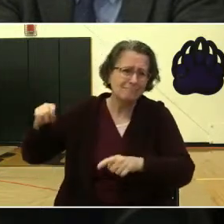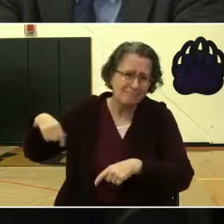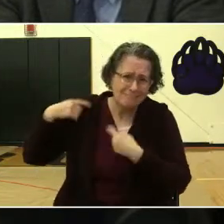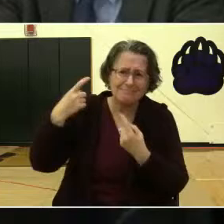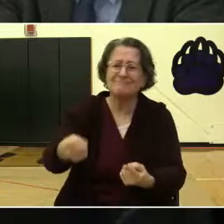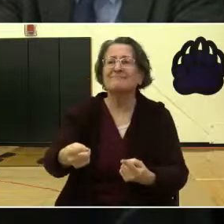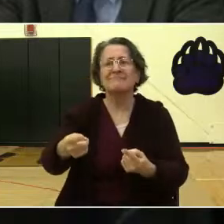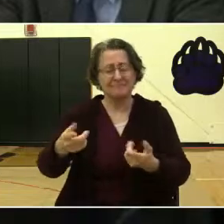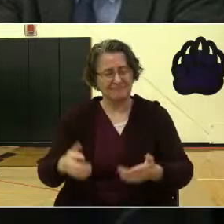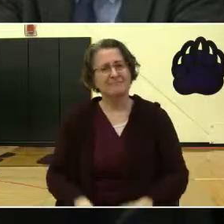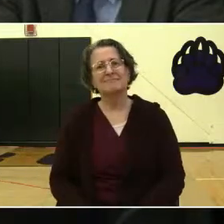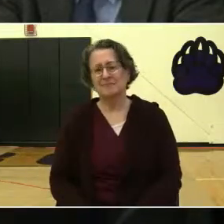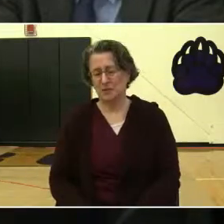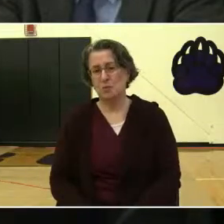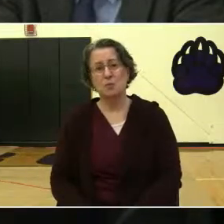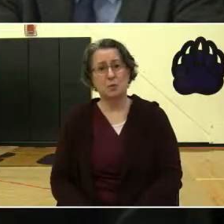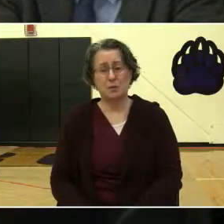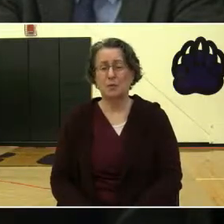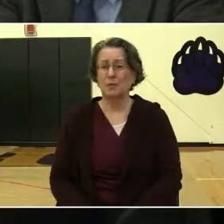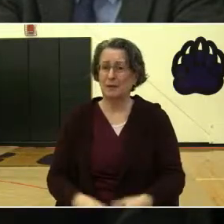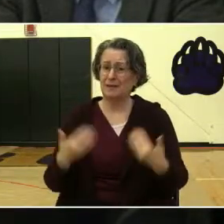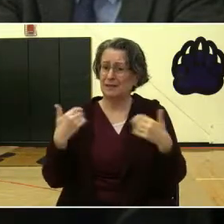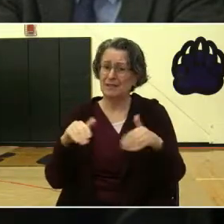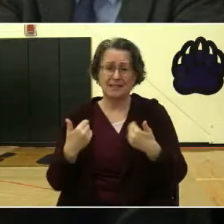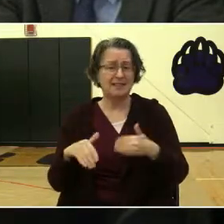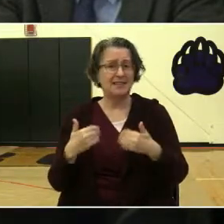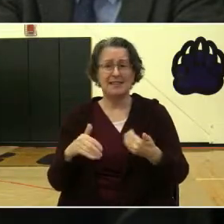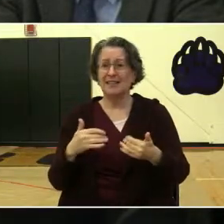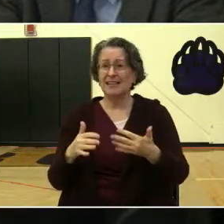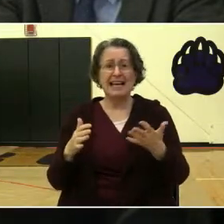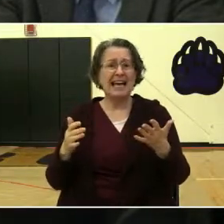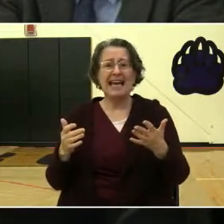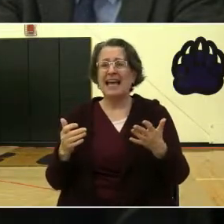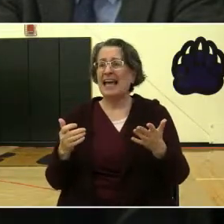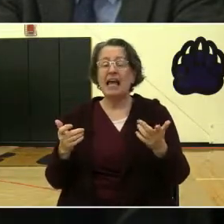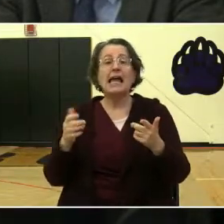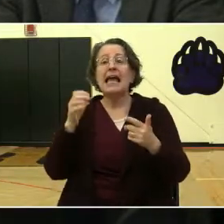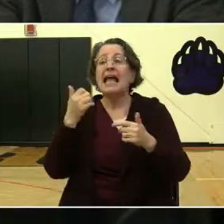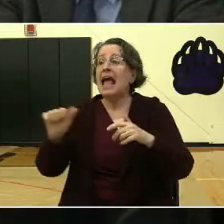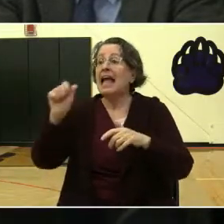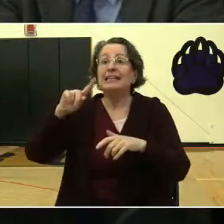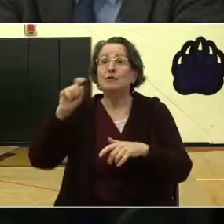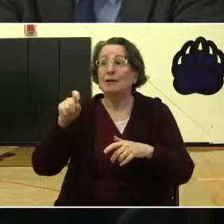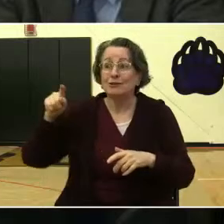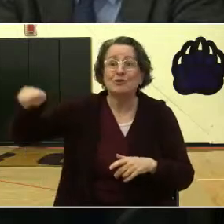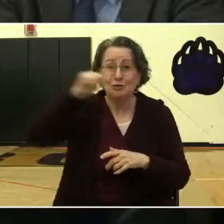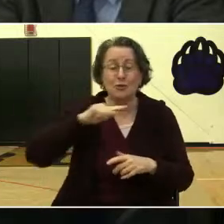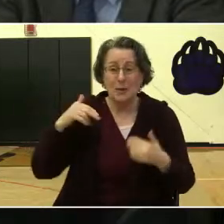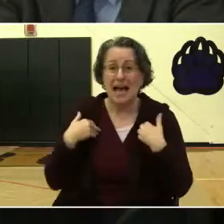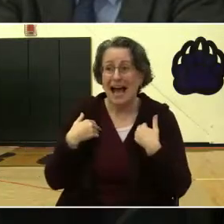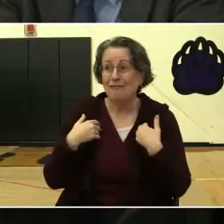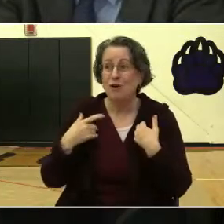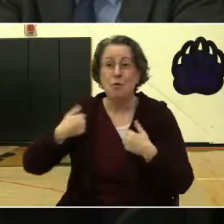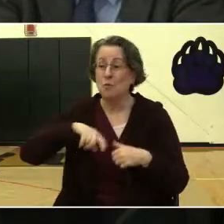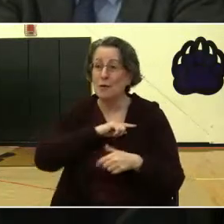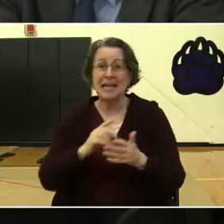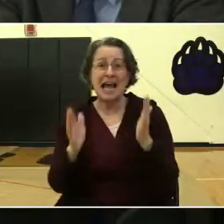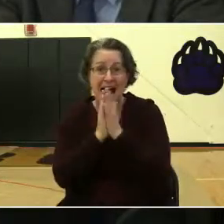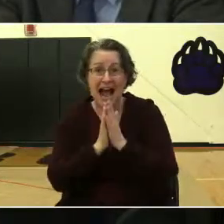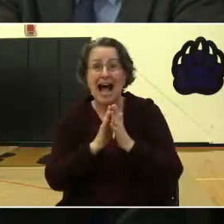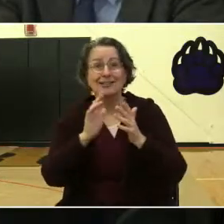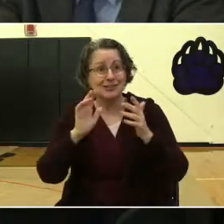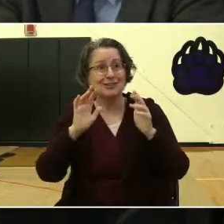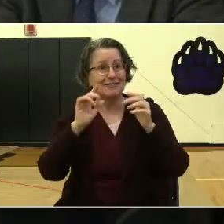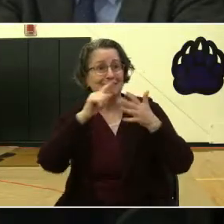a question and you want to get into detail at all it's a department head that's going to come up here and explain it to you and so we got to make sure that we're paying these people